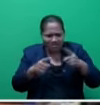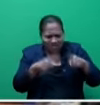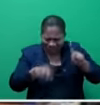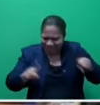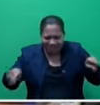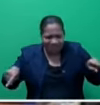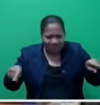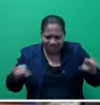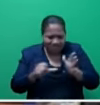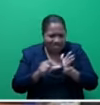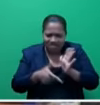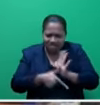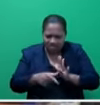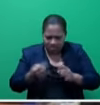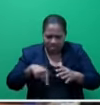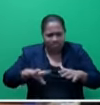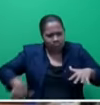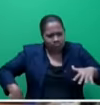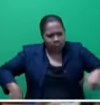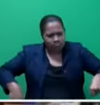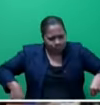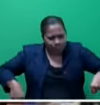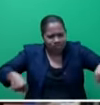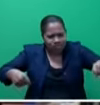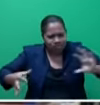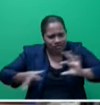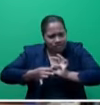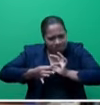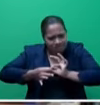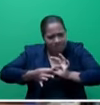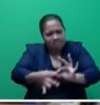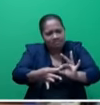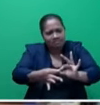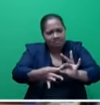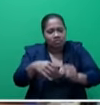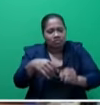us hold hands and progress towards a more united and prosperous Fiji.